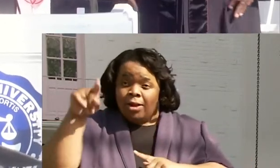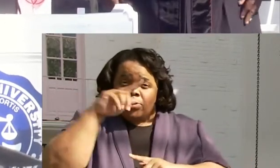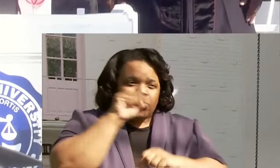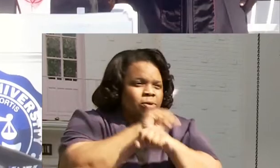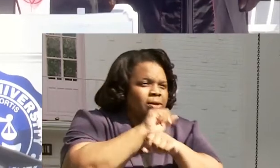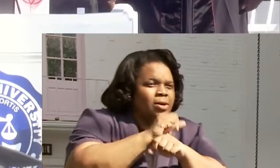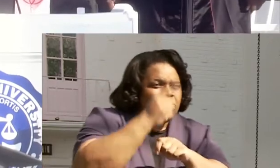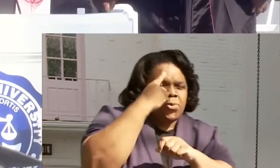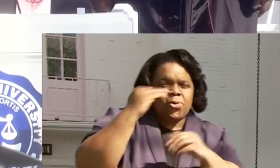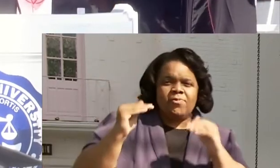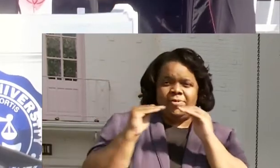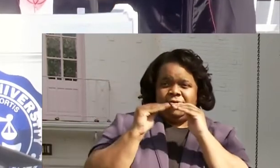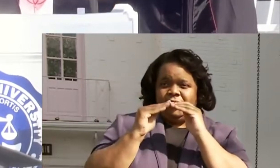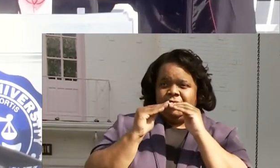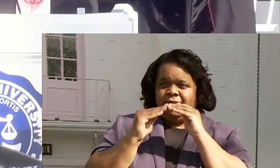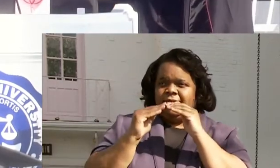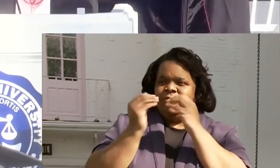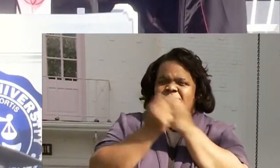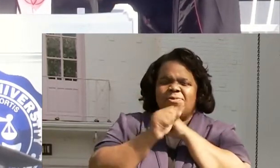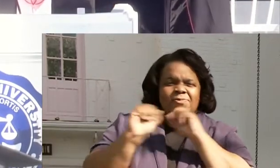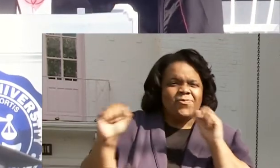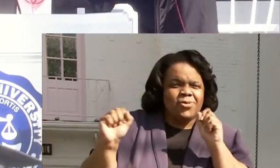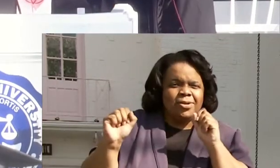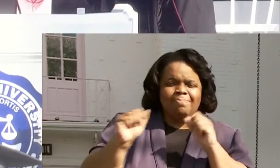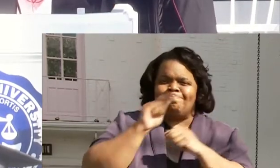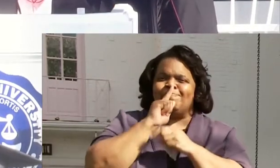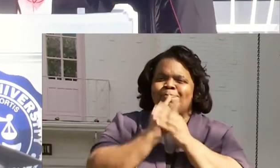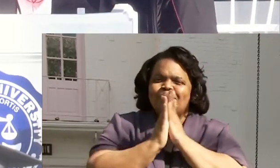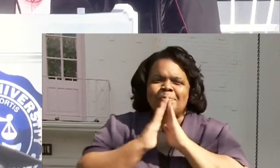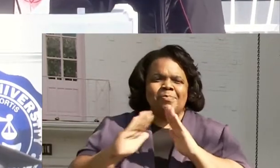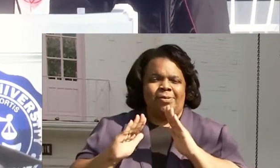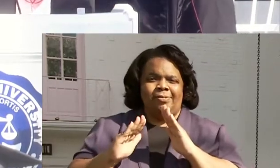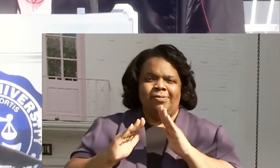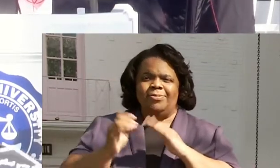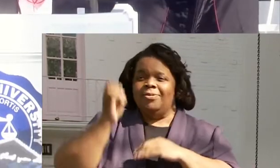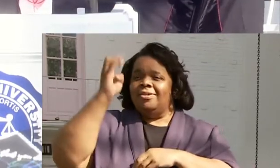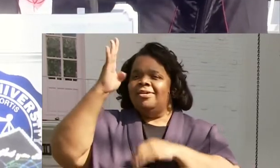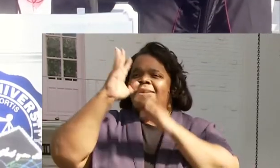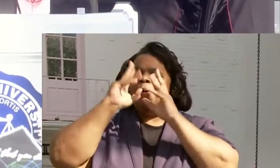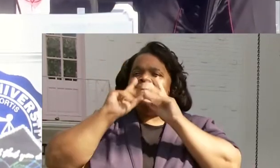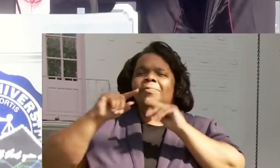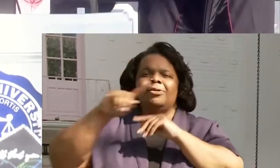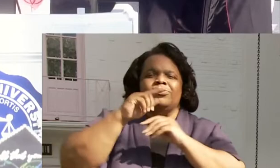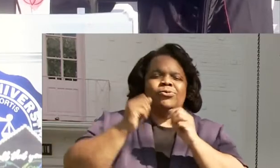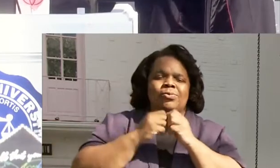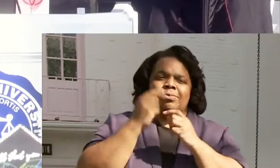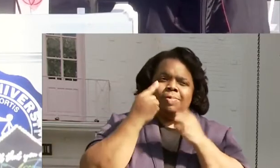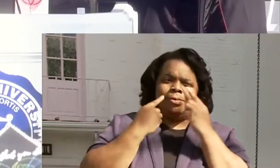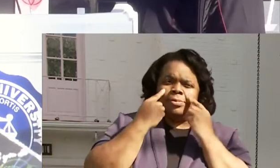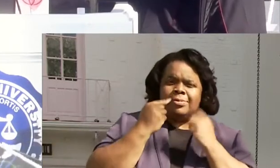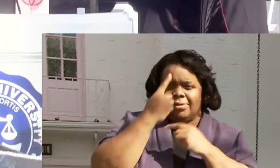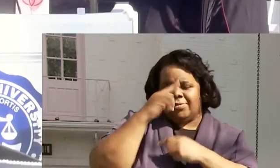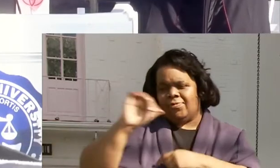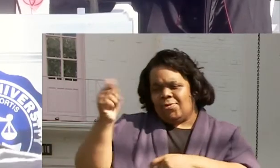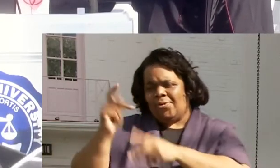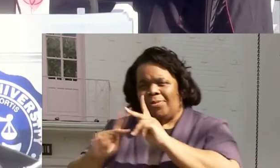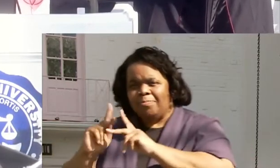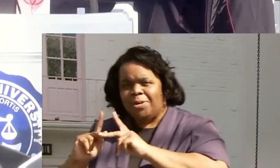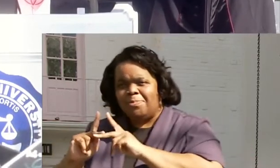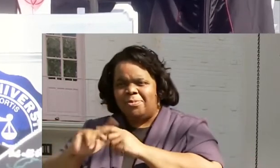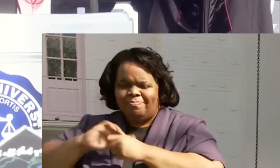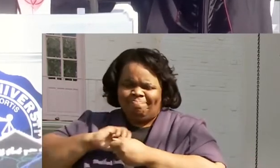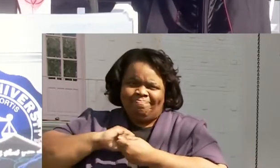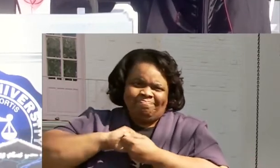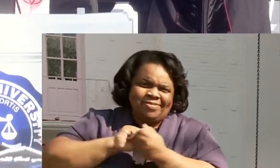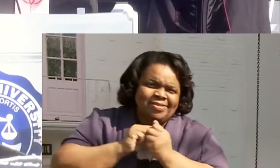you may work for freedom, you may work for peace. May God bless you with tears to shed for those who suffer from pain,